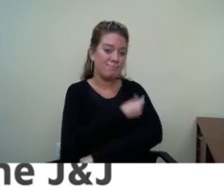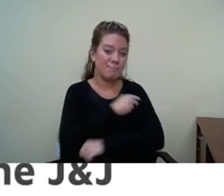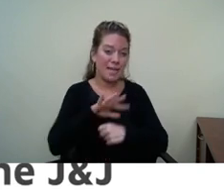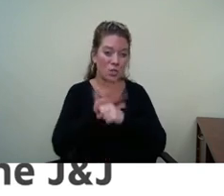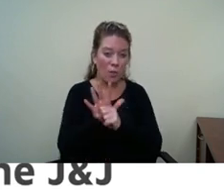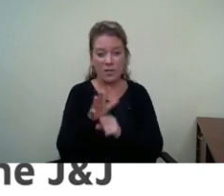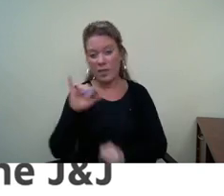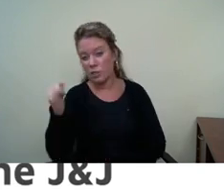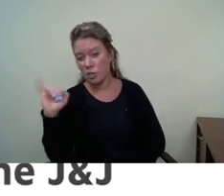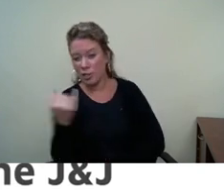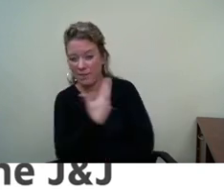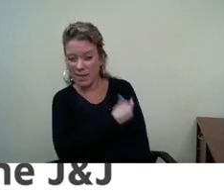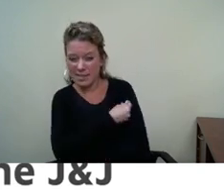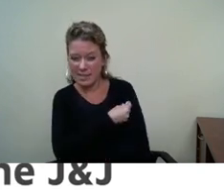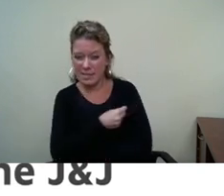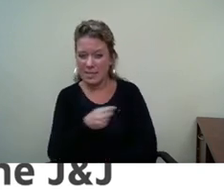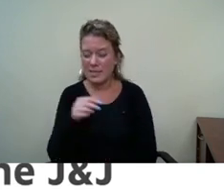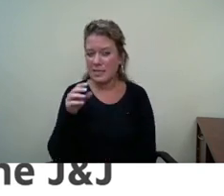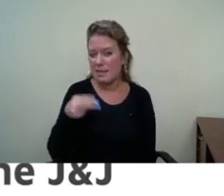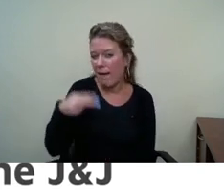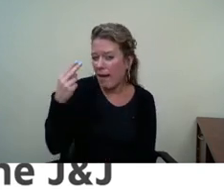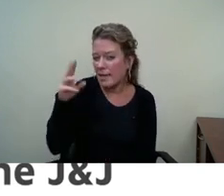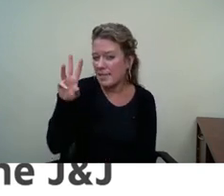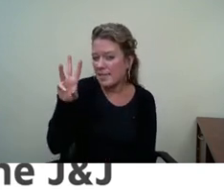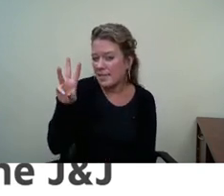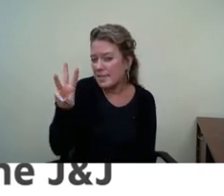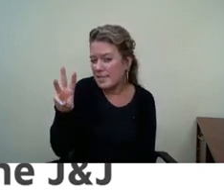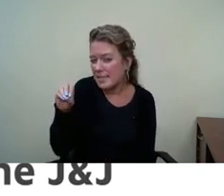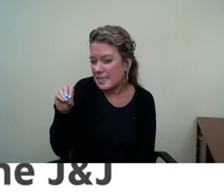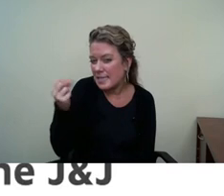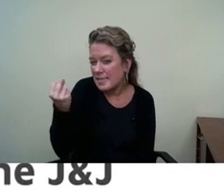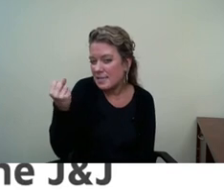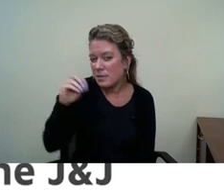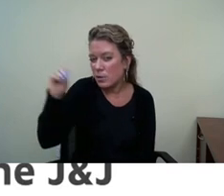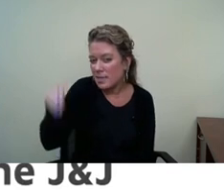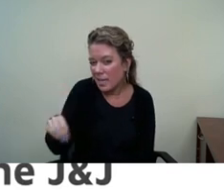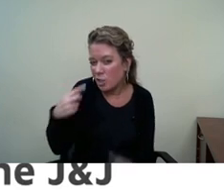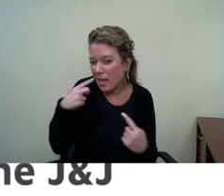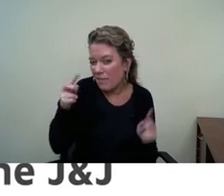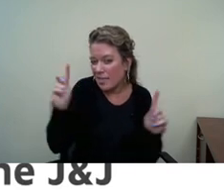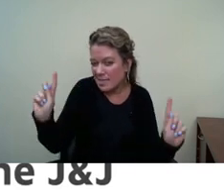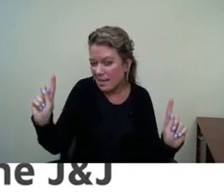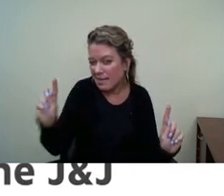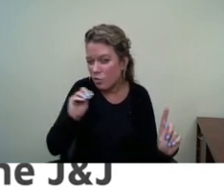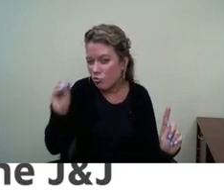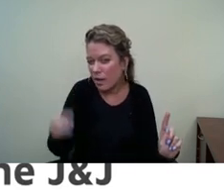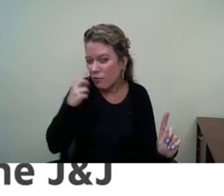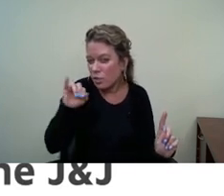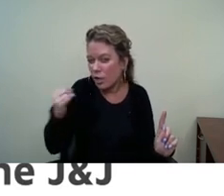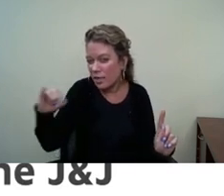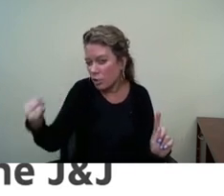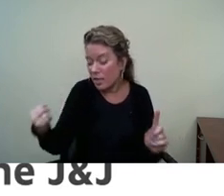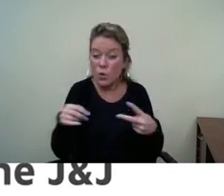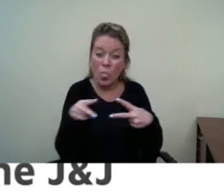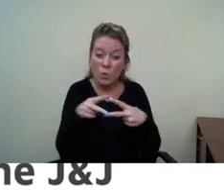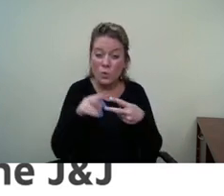that one I believe is around high 60 percentage, I believe, is the efficacy rate for J&J. And so if you're looking at those two